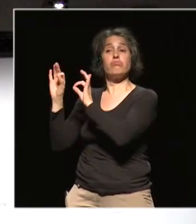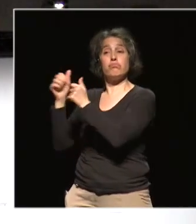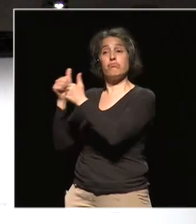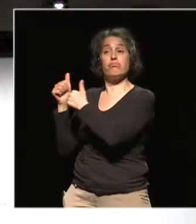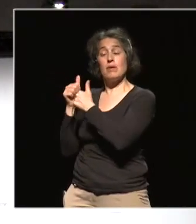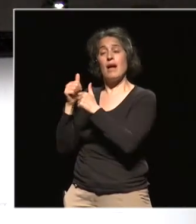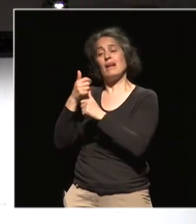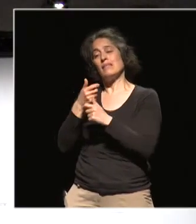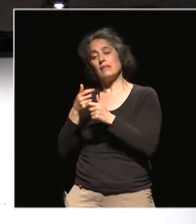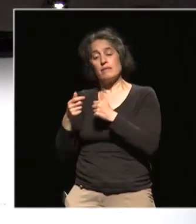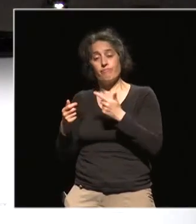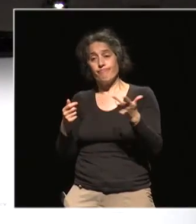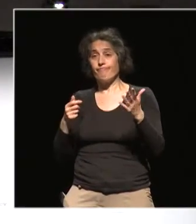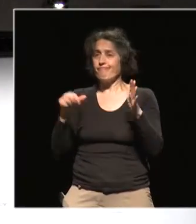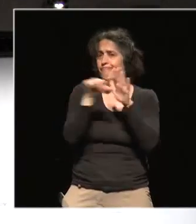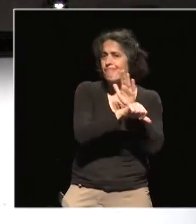probably